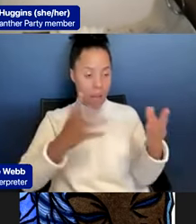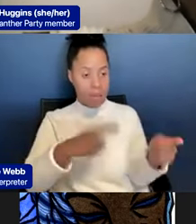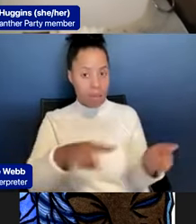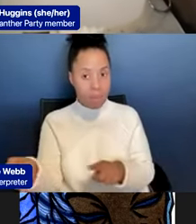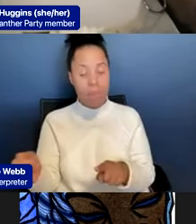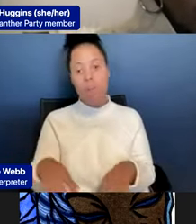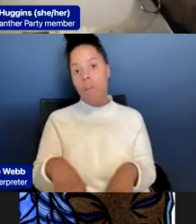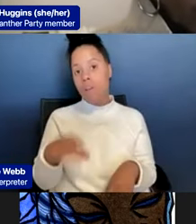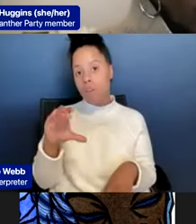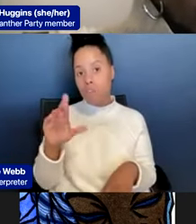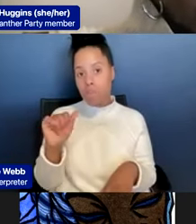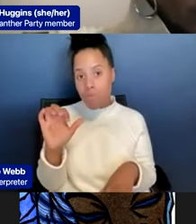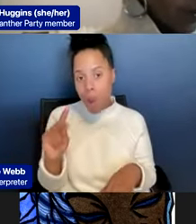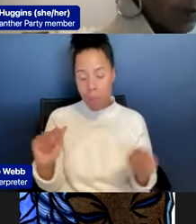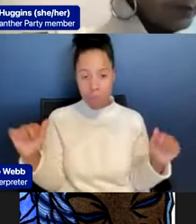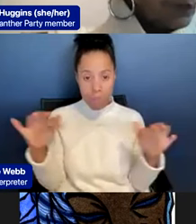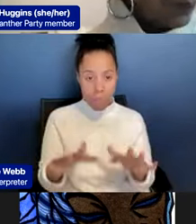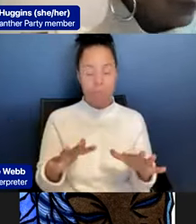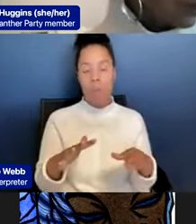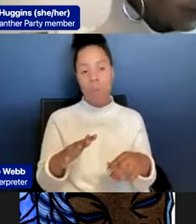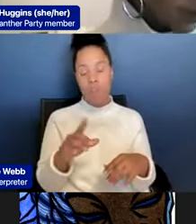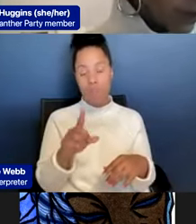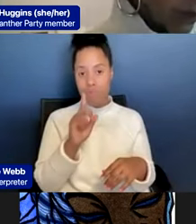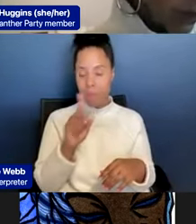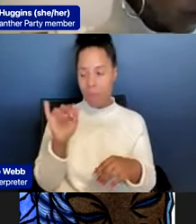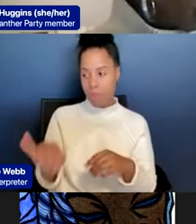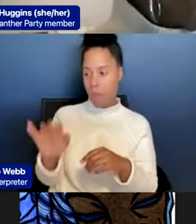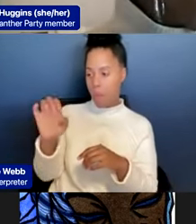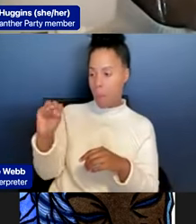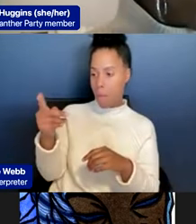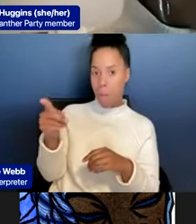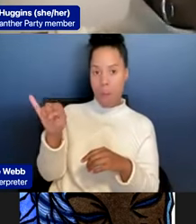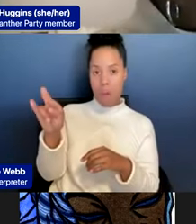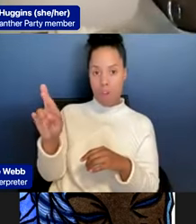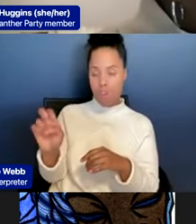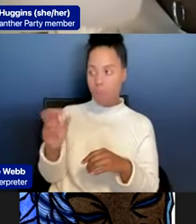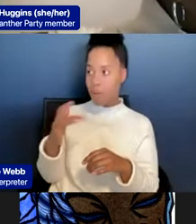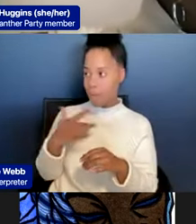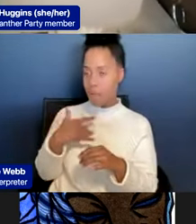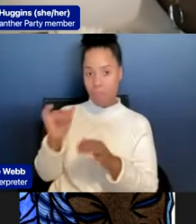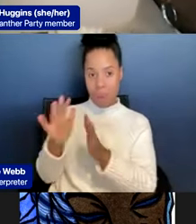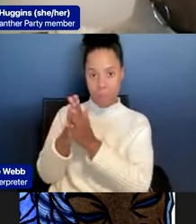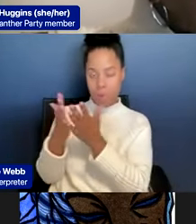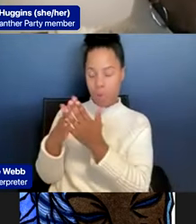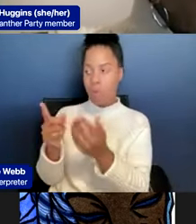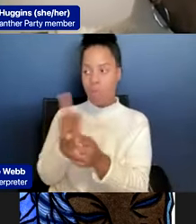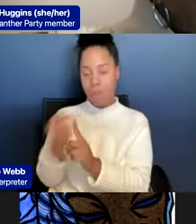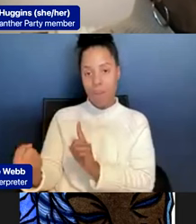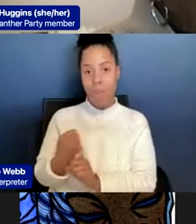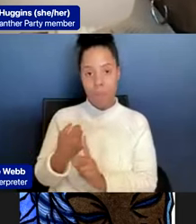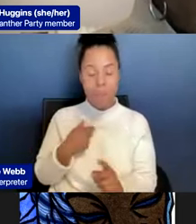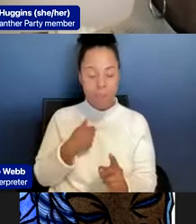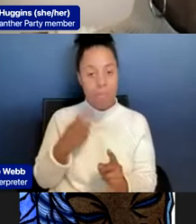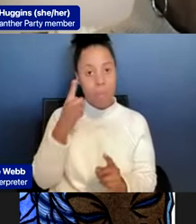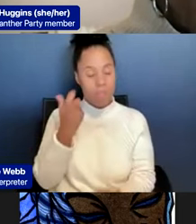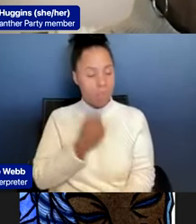highly to me. For myself, the state was not something that existed as a place of help or